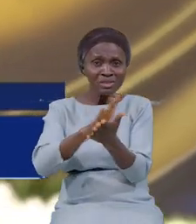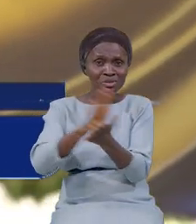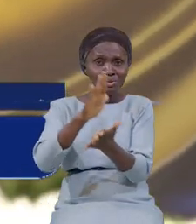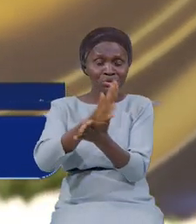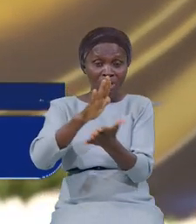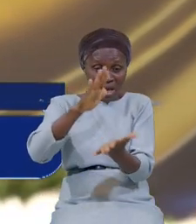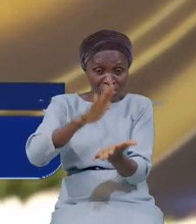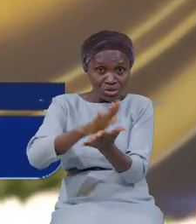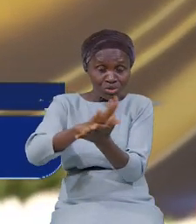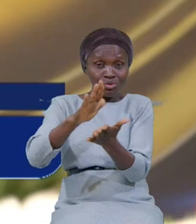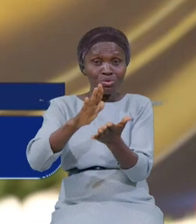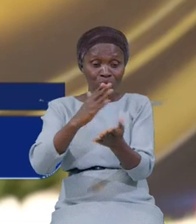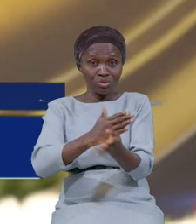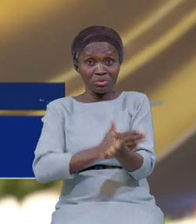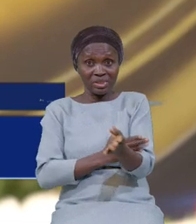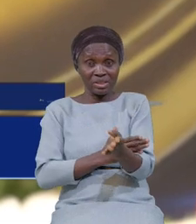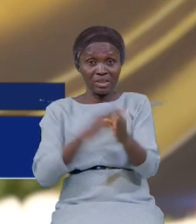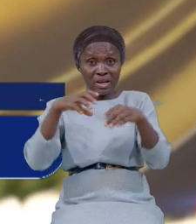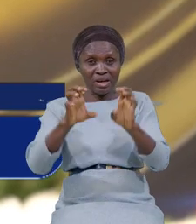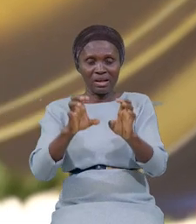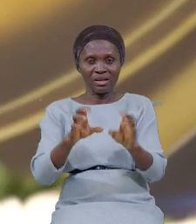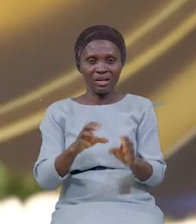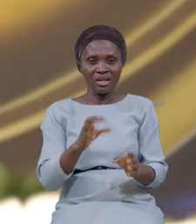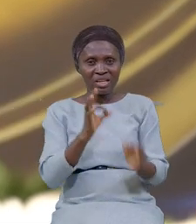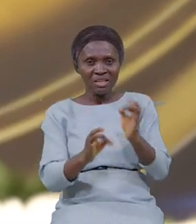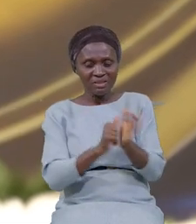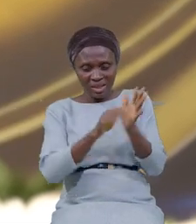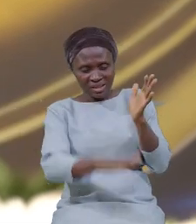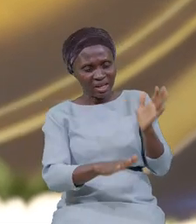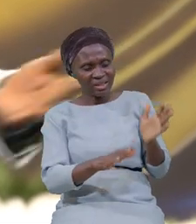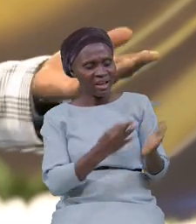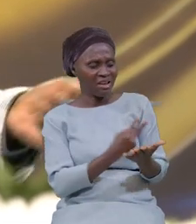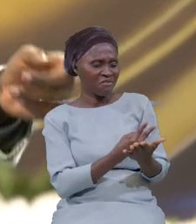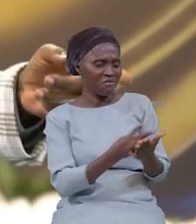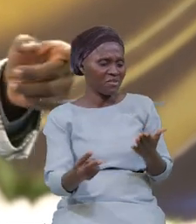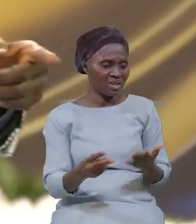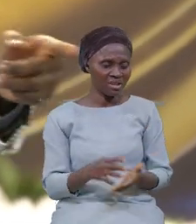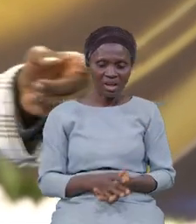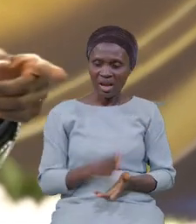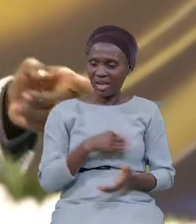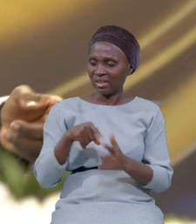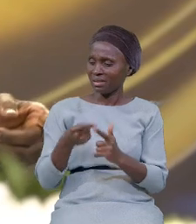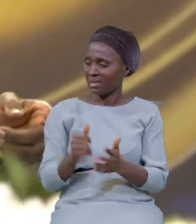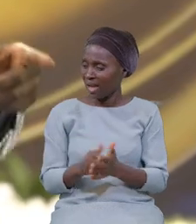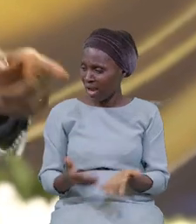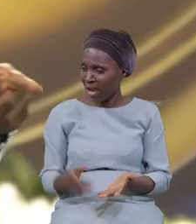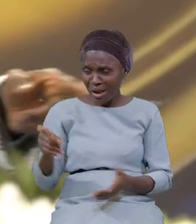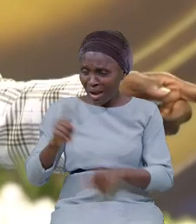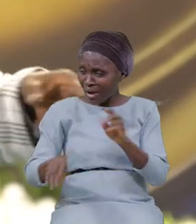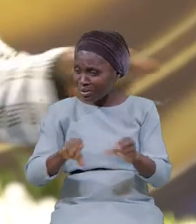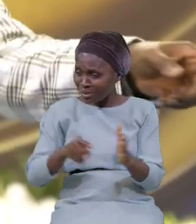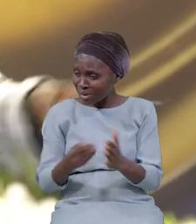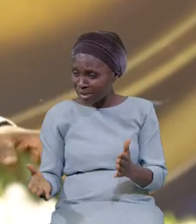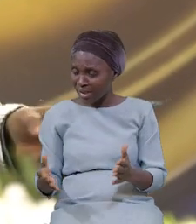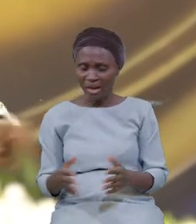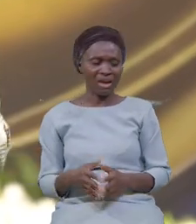has failed. What do? You beat that child down. Look, you couldn't do this simple thing. If you cannot